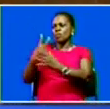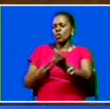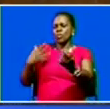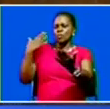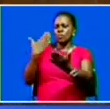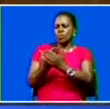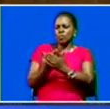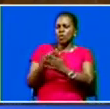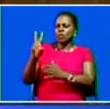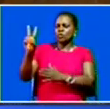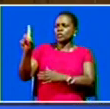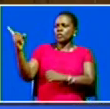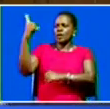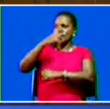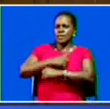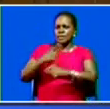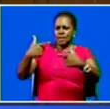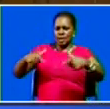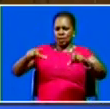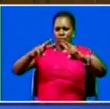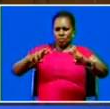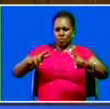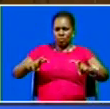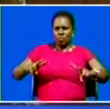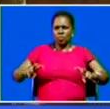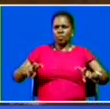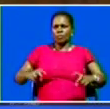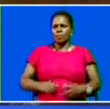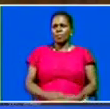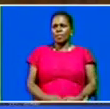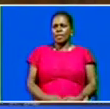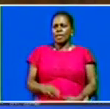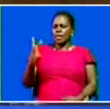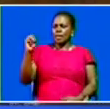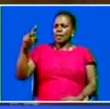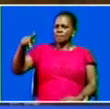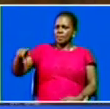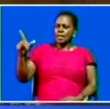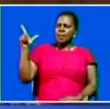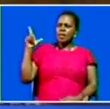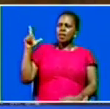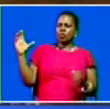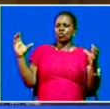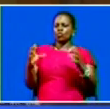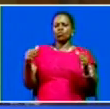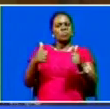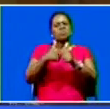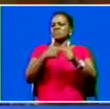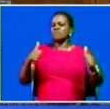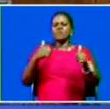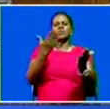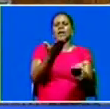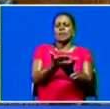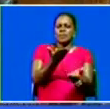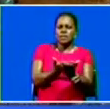detained for 21 days to allow investigations to be carried out. The MP's legal team objected to the